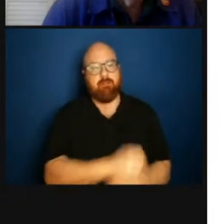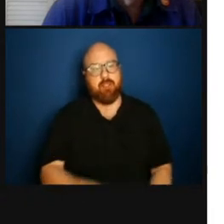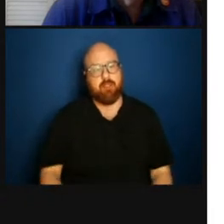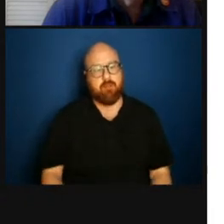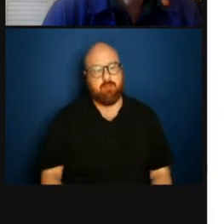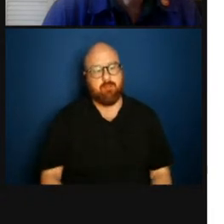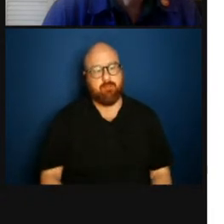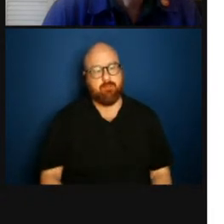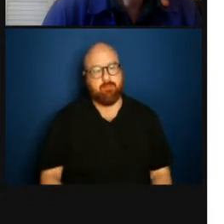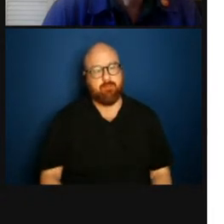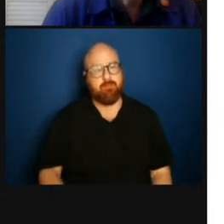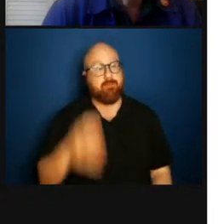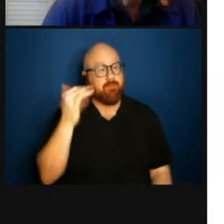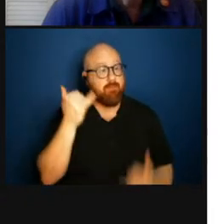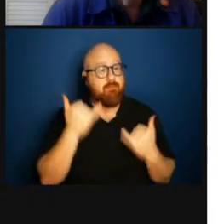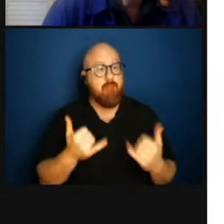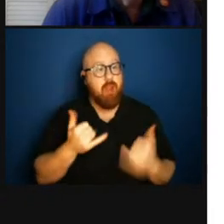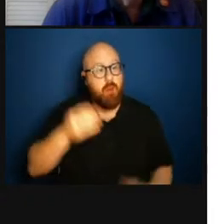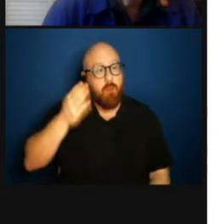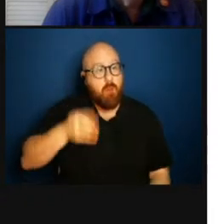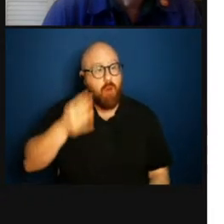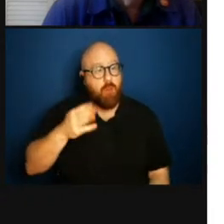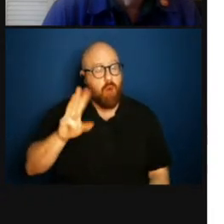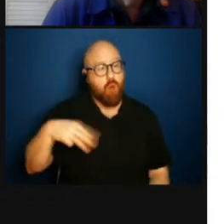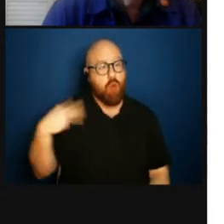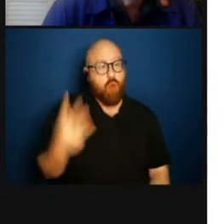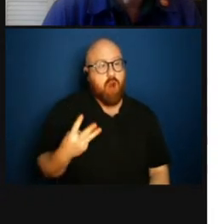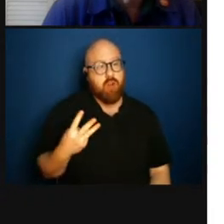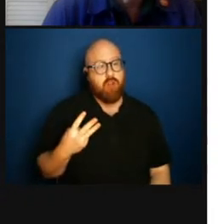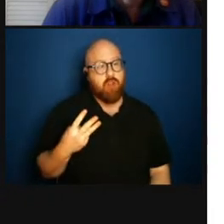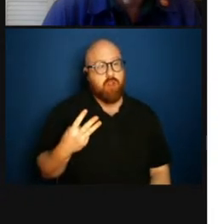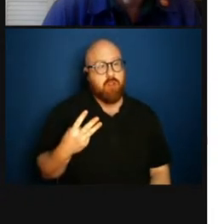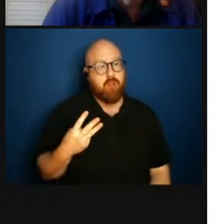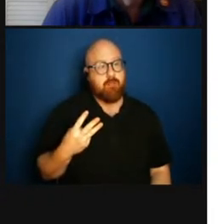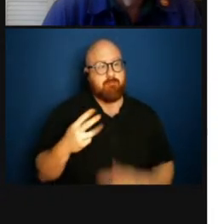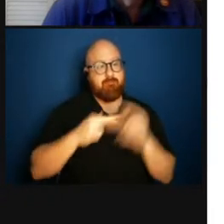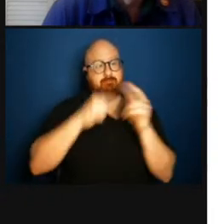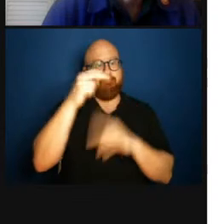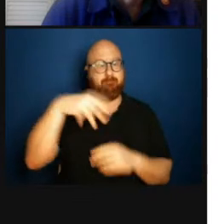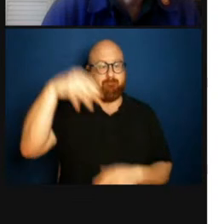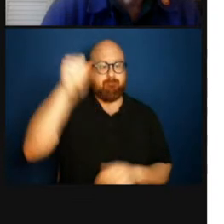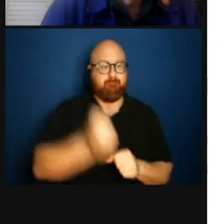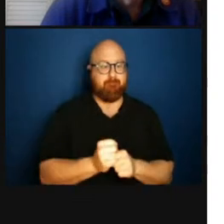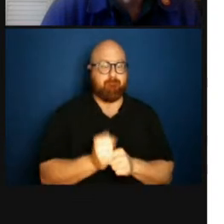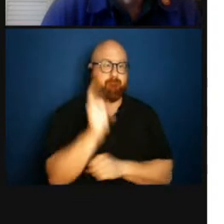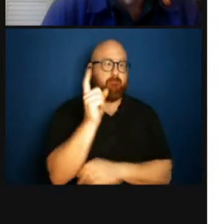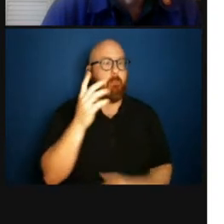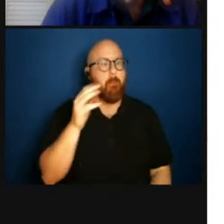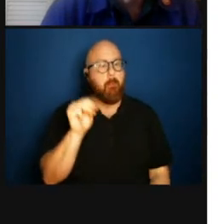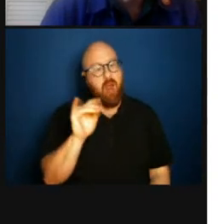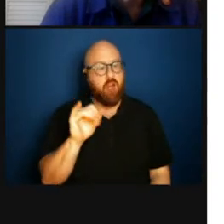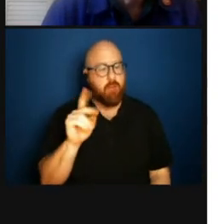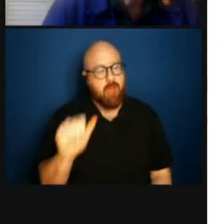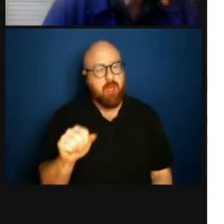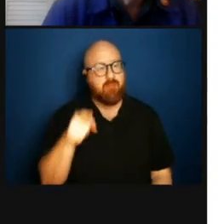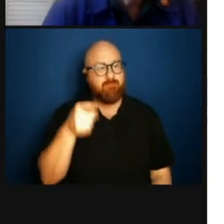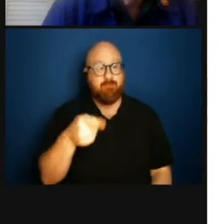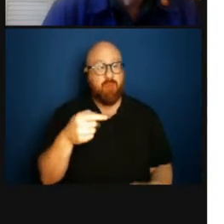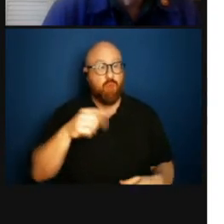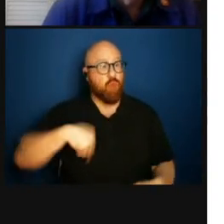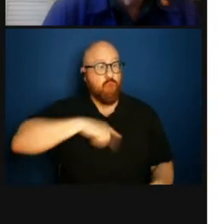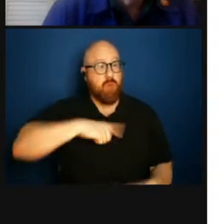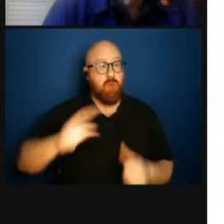Now, Baltimore's Washington Monument predated the monument in the national capital by 33 years. We were the first.